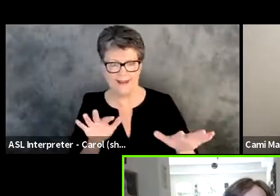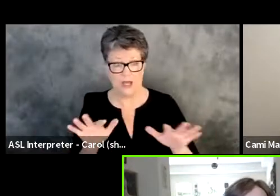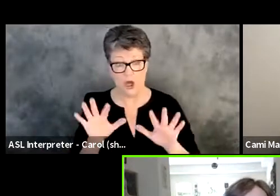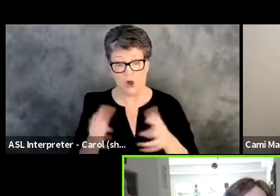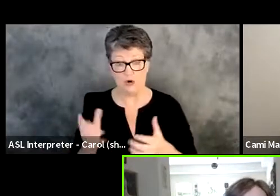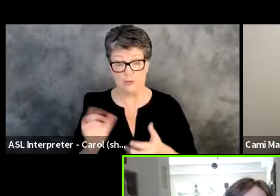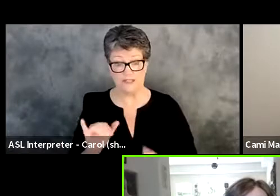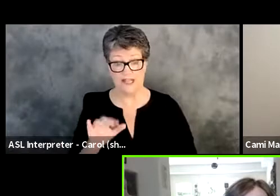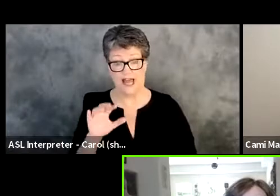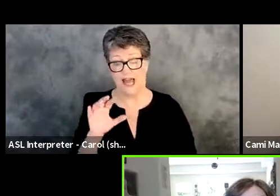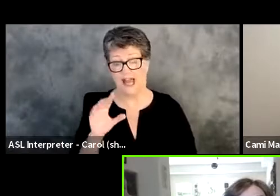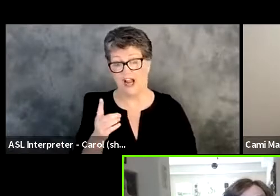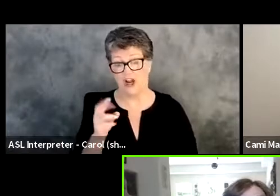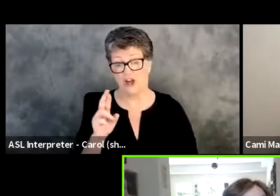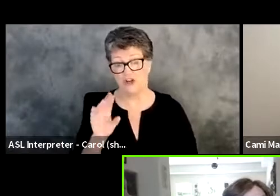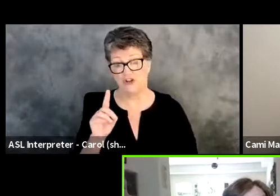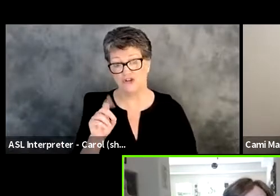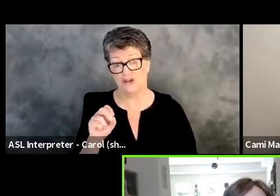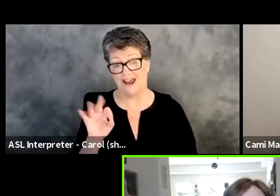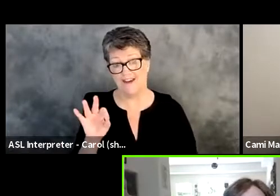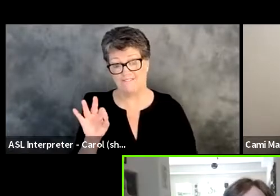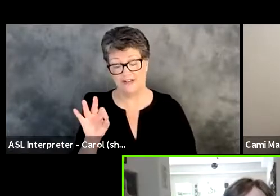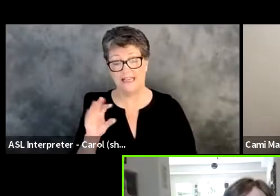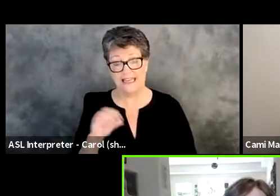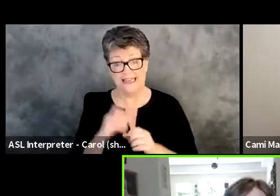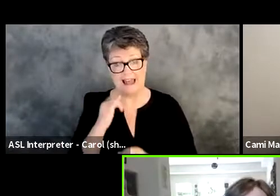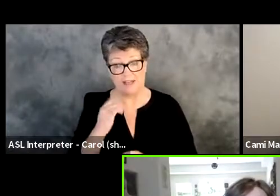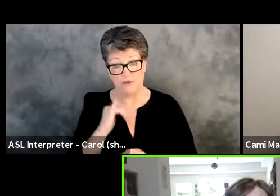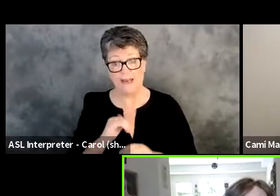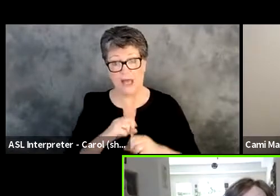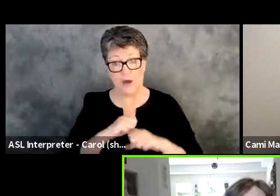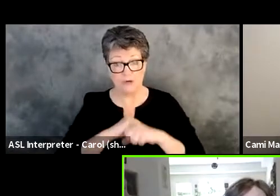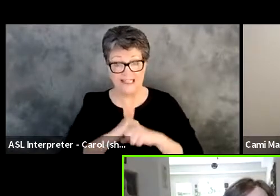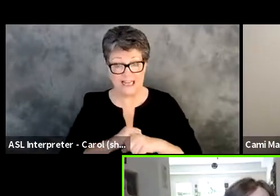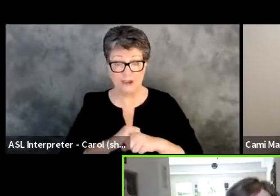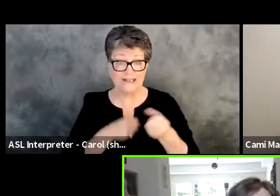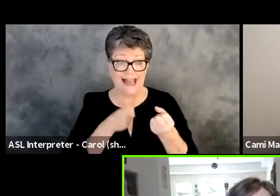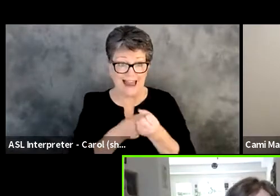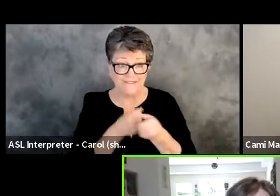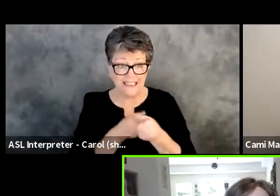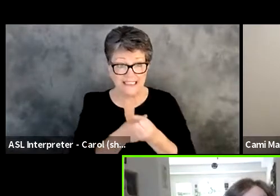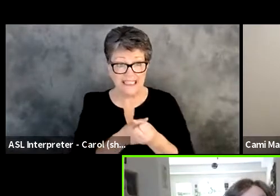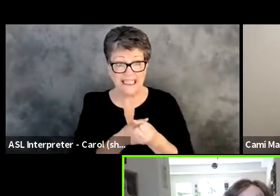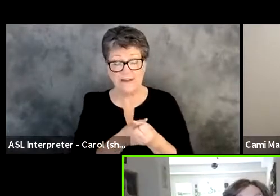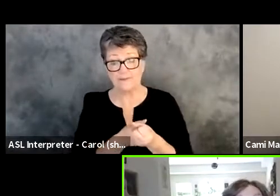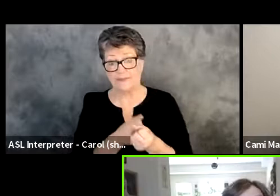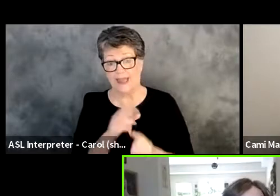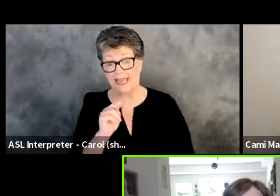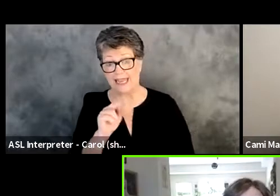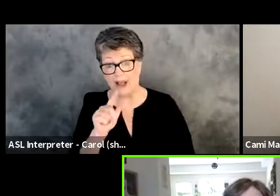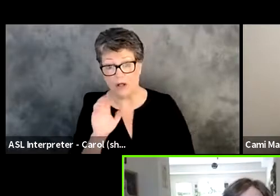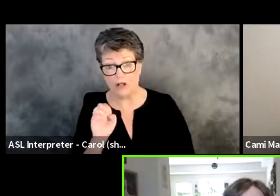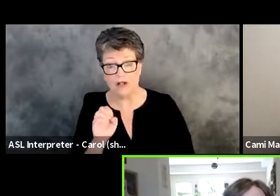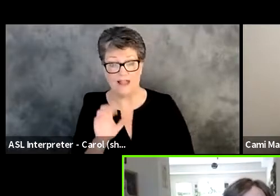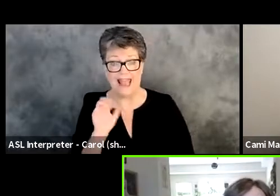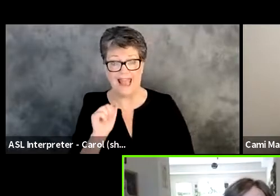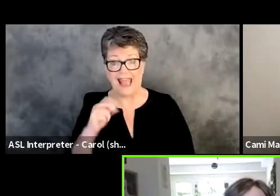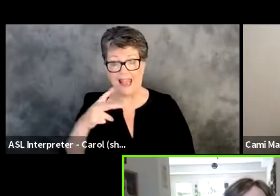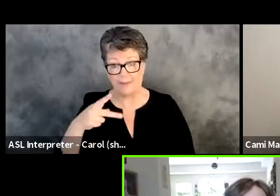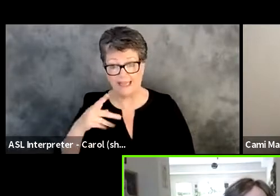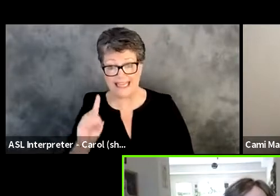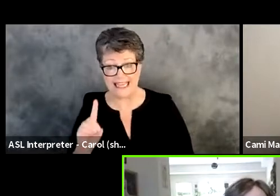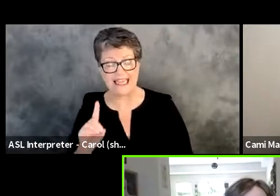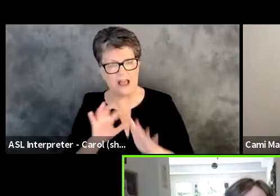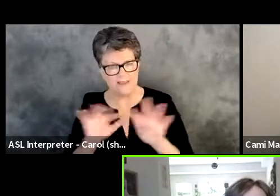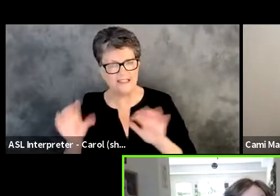like DREDF in California, the Protection Advocacy, and the NICL and AAPD and many of these